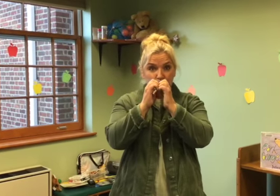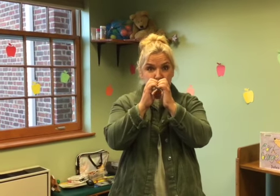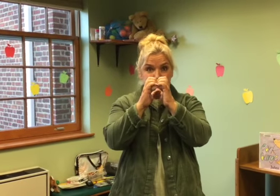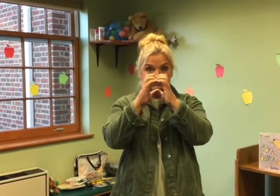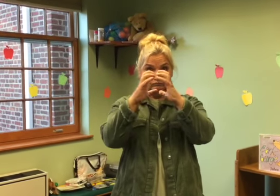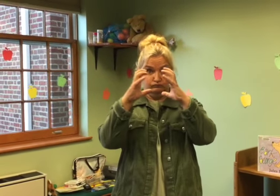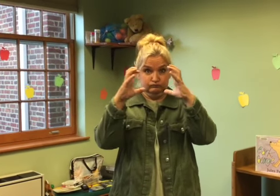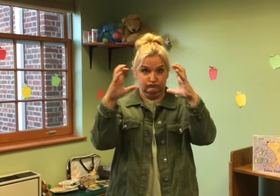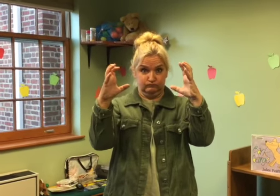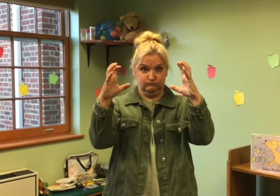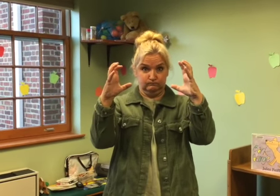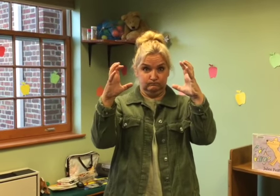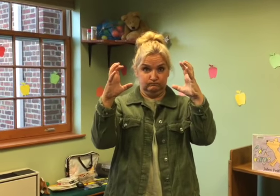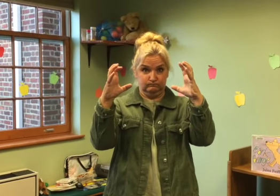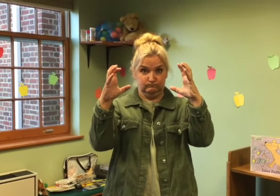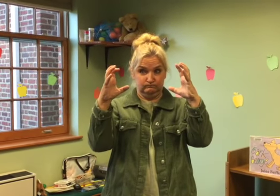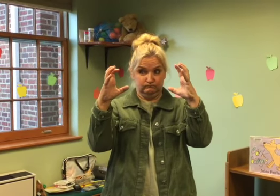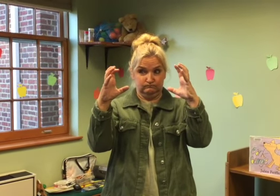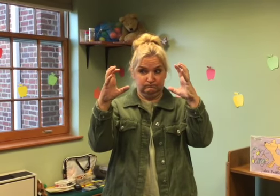balloon.